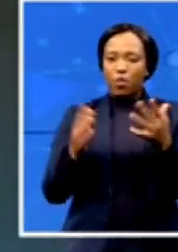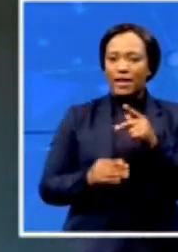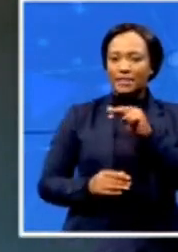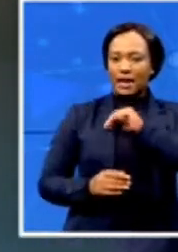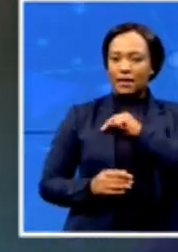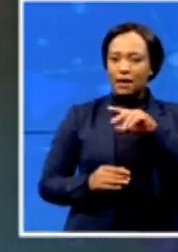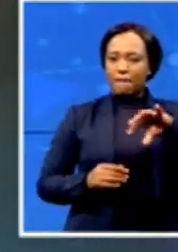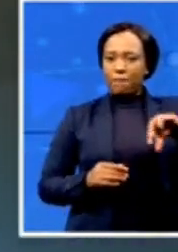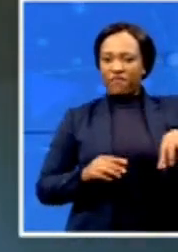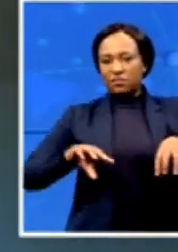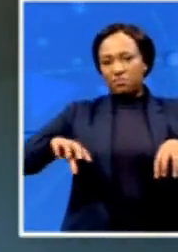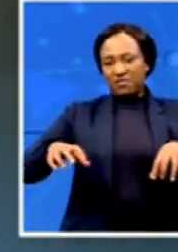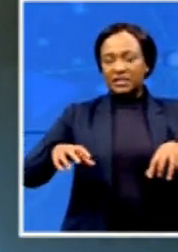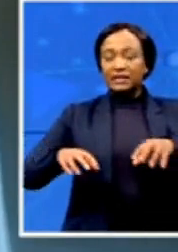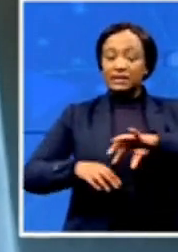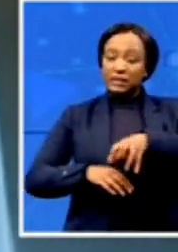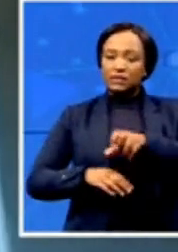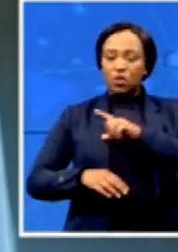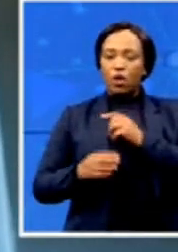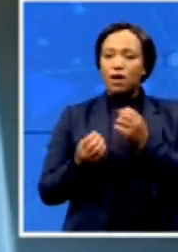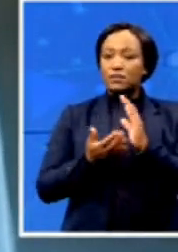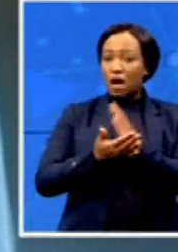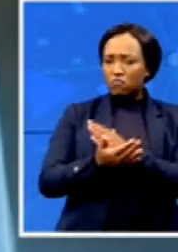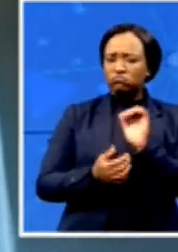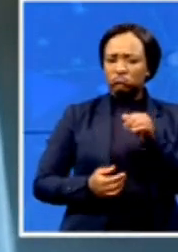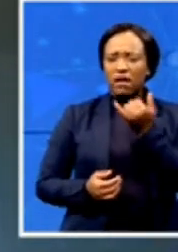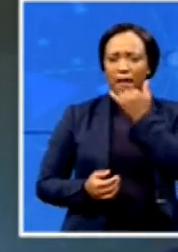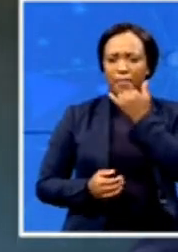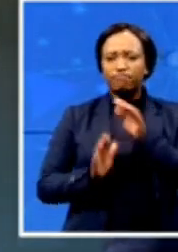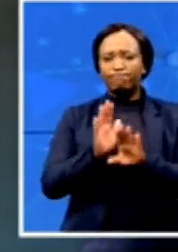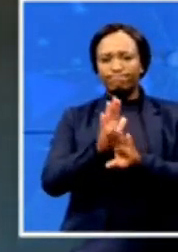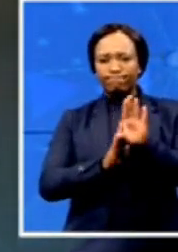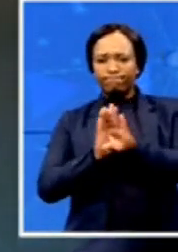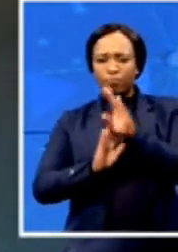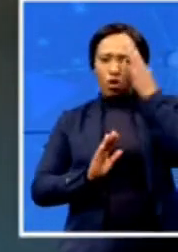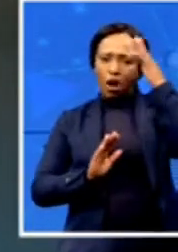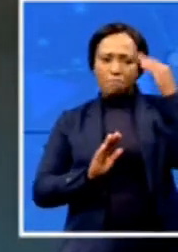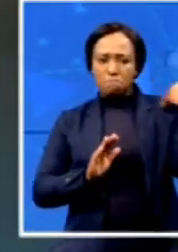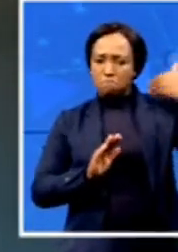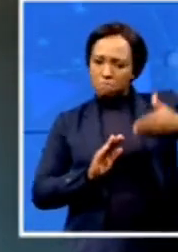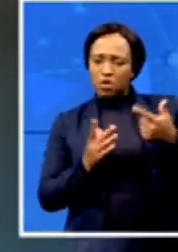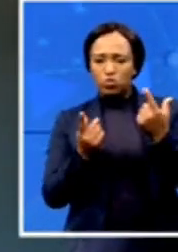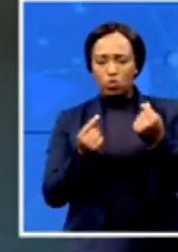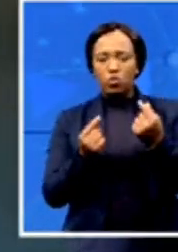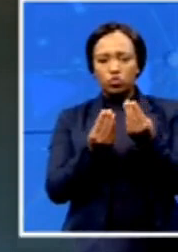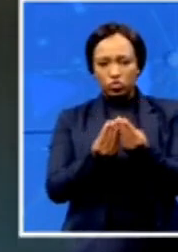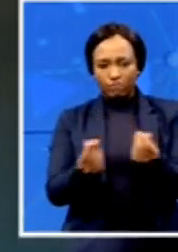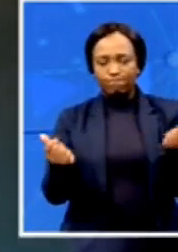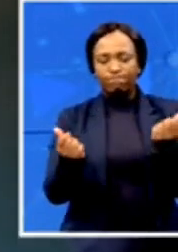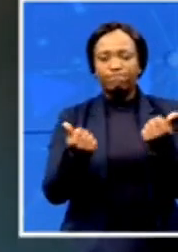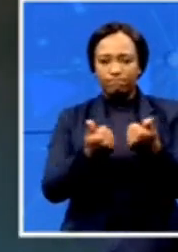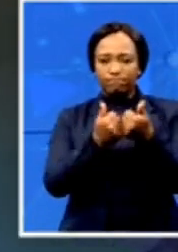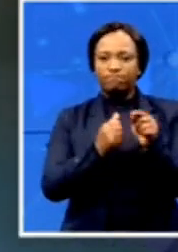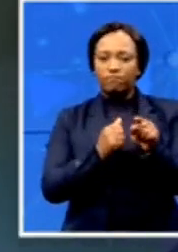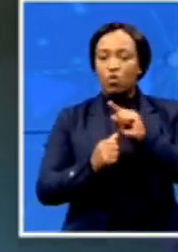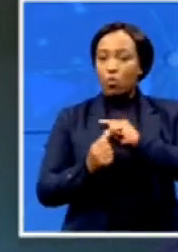of them, happy about the progress the government has made so far in order to address the challenges in many schools, because as they're saying